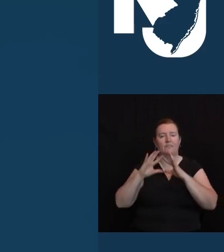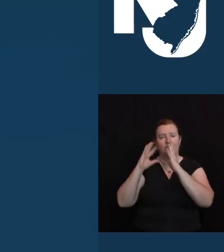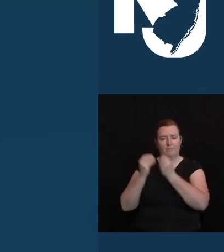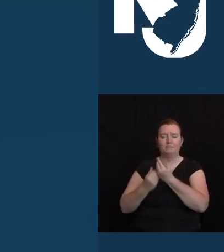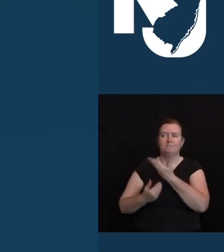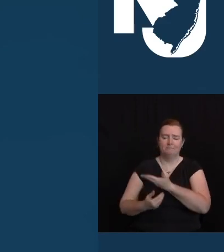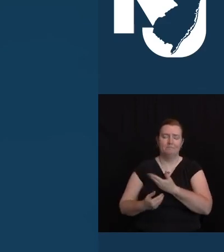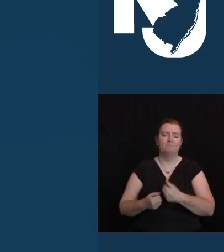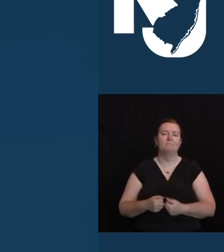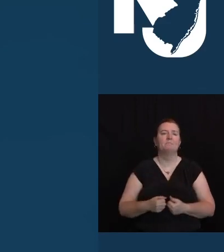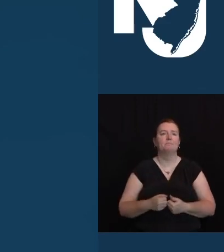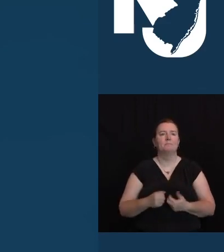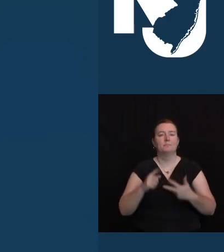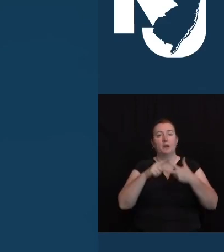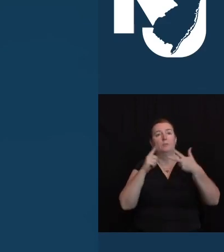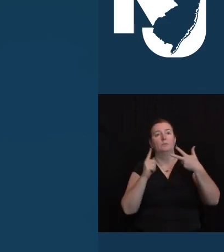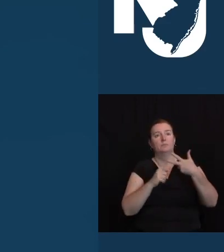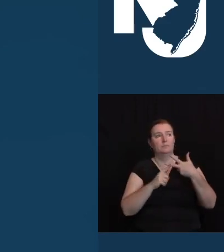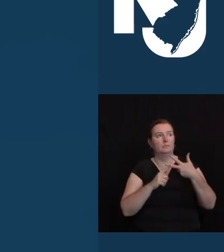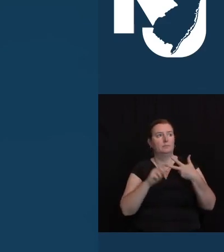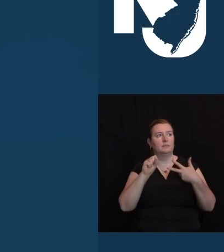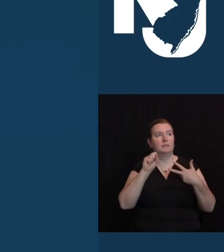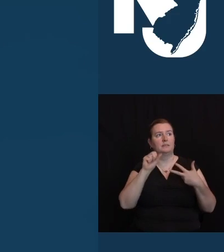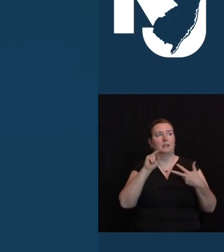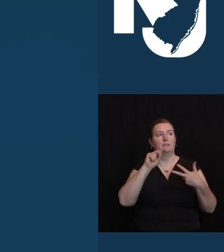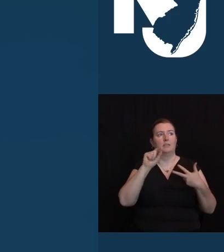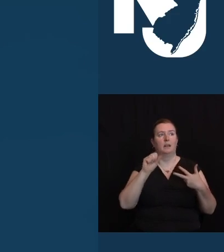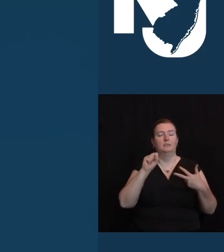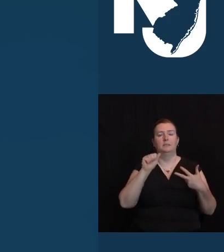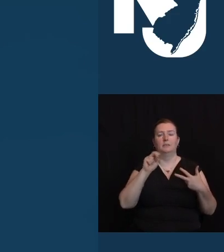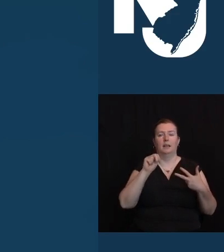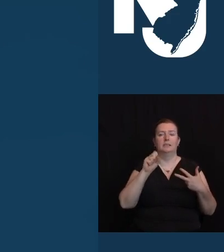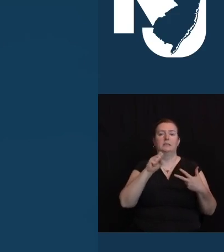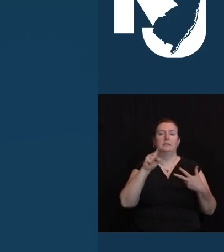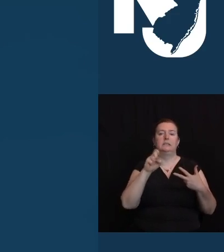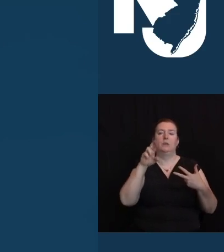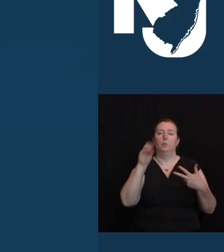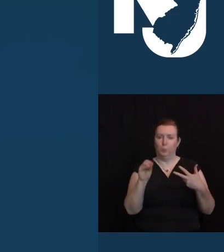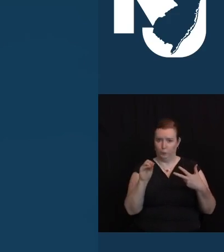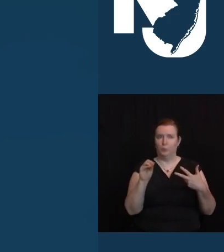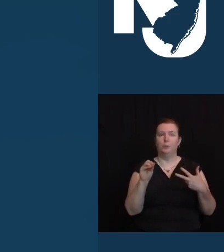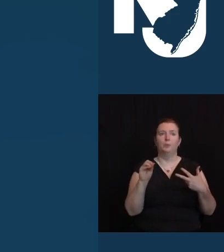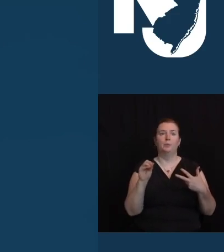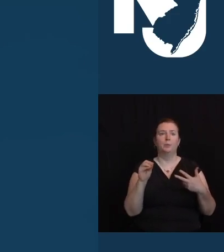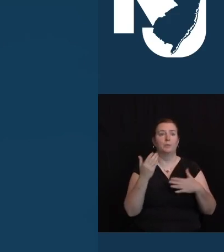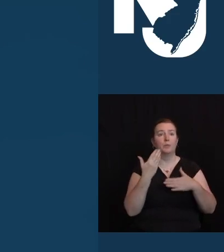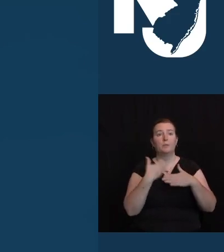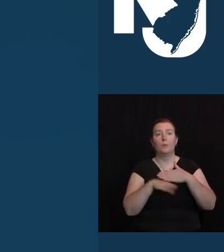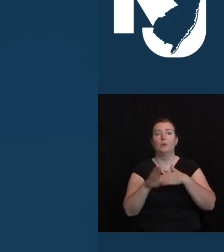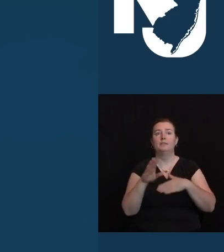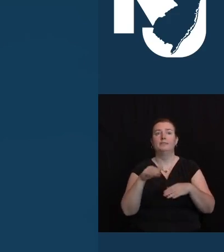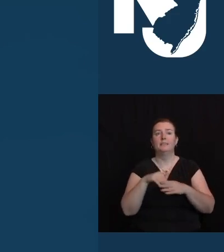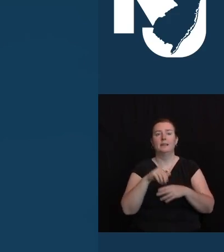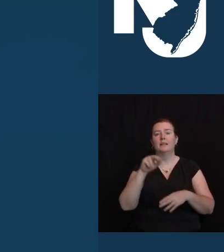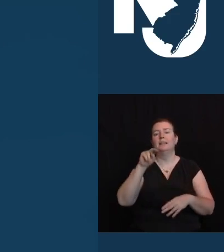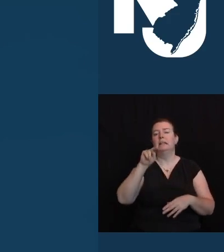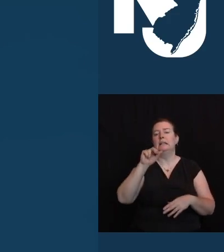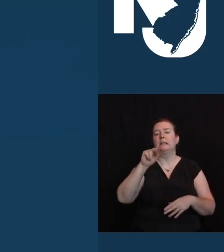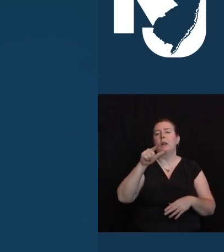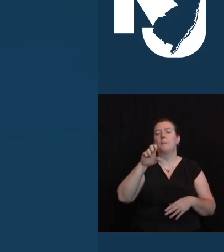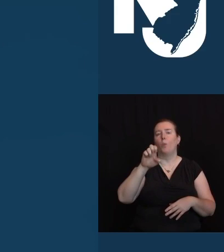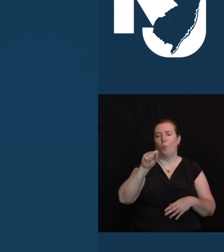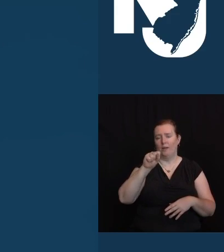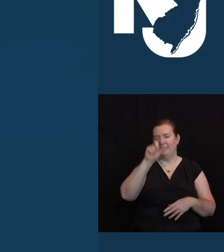we remember Santa Sanzero, born and raised in Naples, Italy, as if I had to